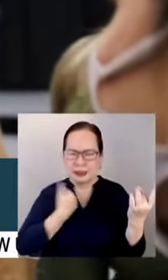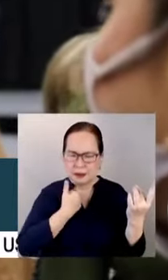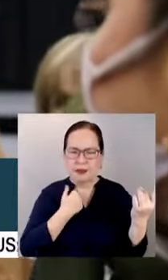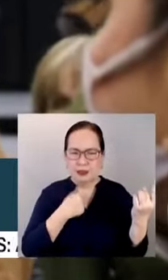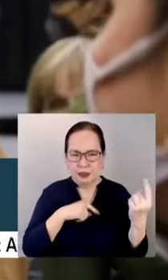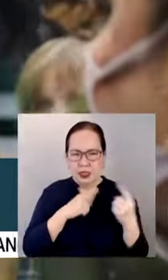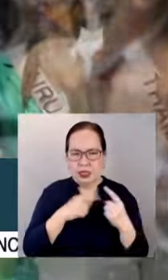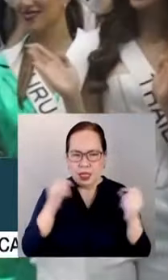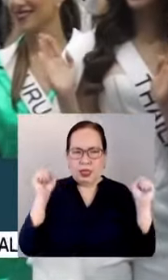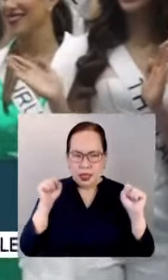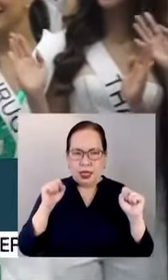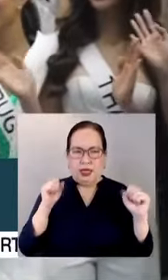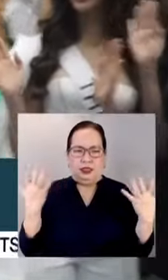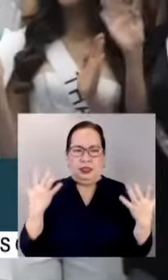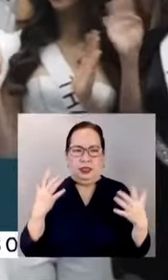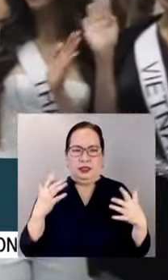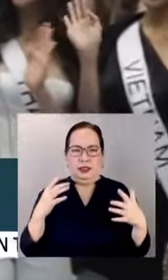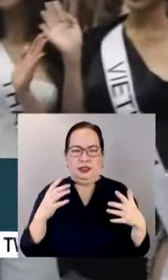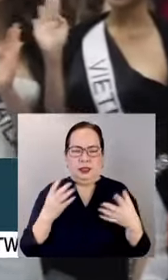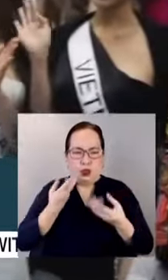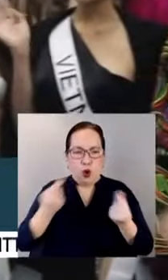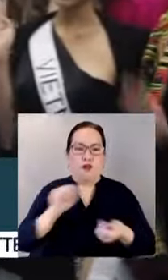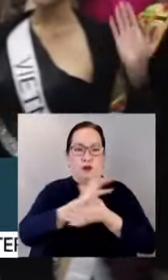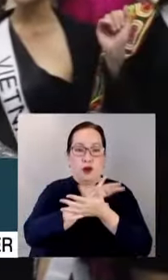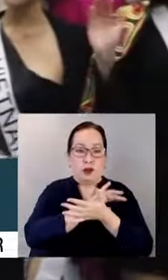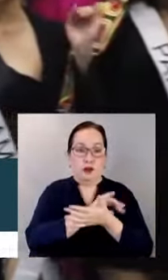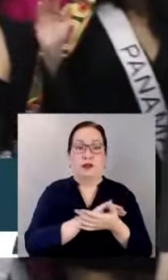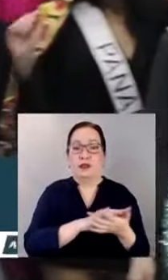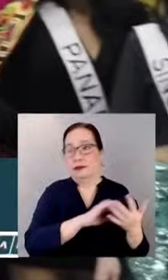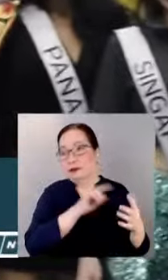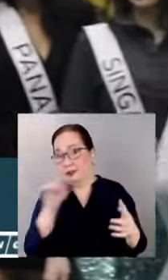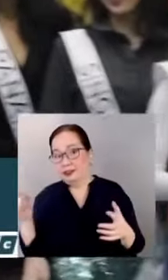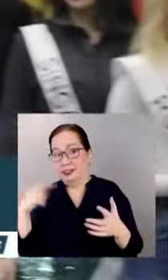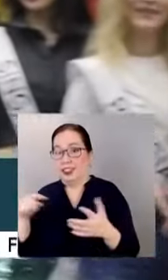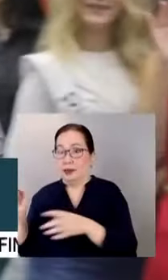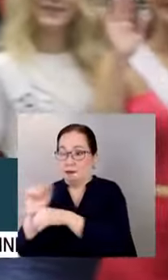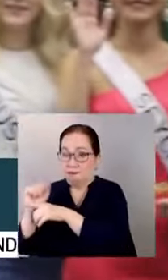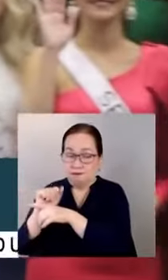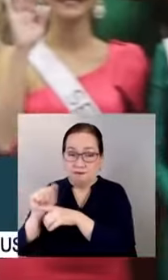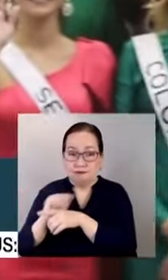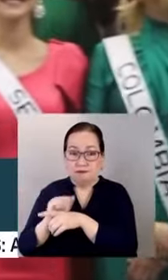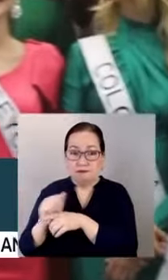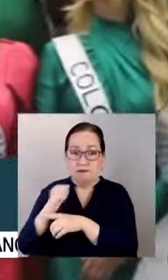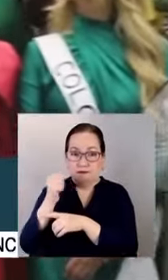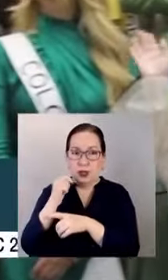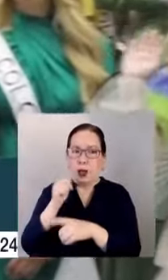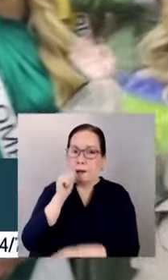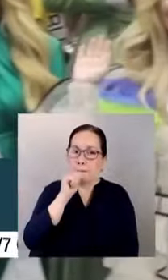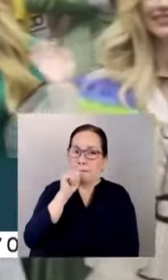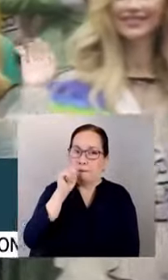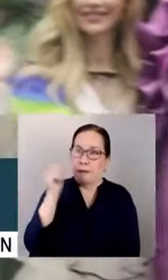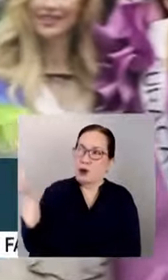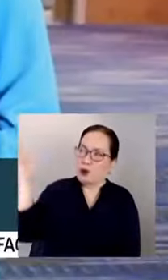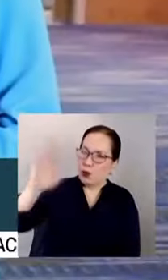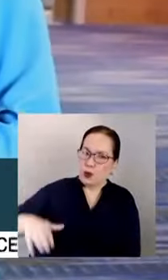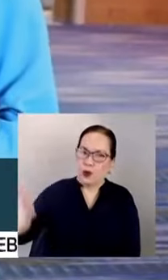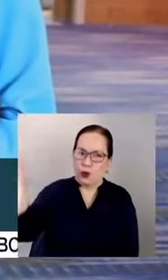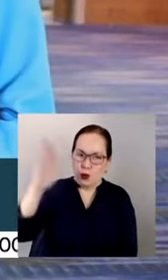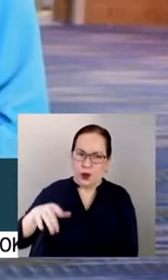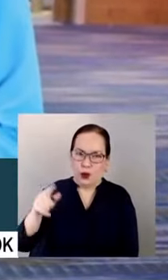that I'll be out there. The long hours of rehearsals every day have tested the stamina of the girls, who are the stars of the shows.